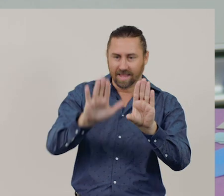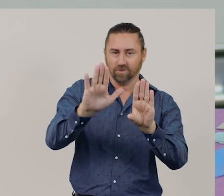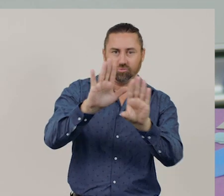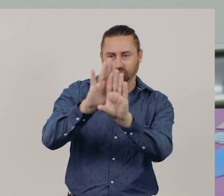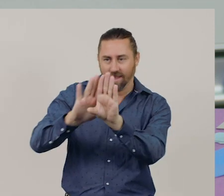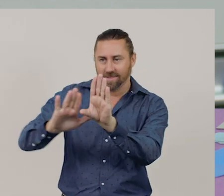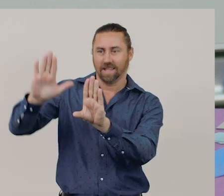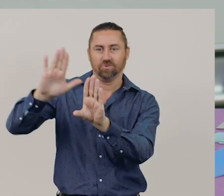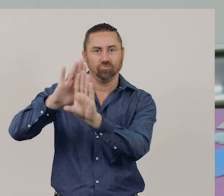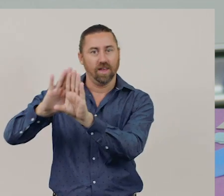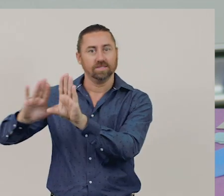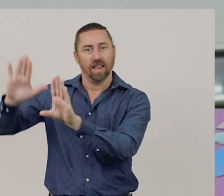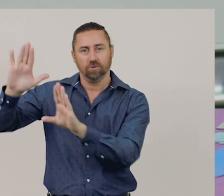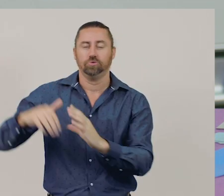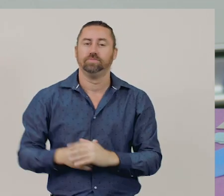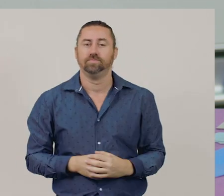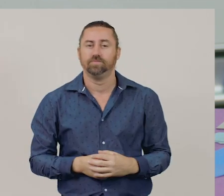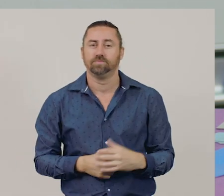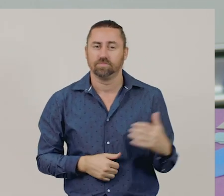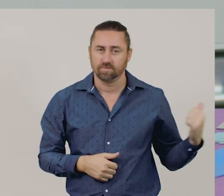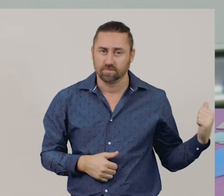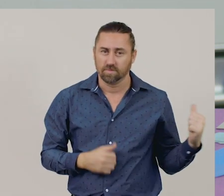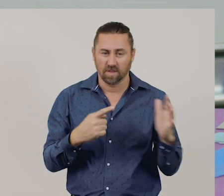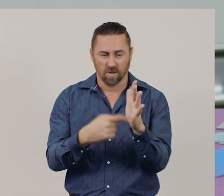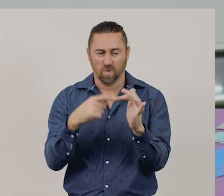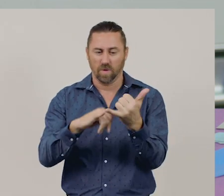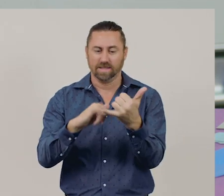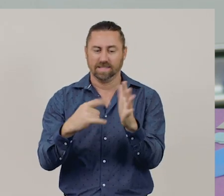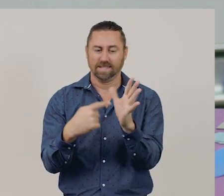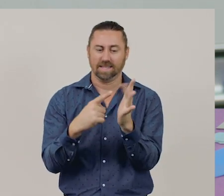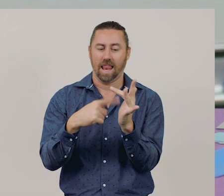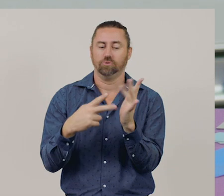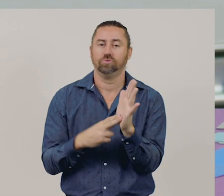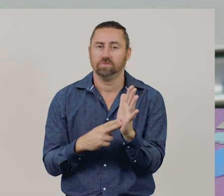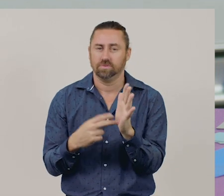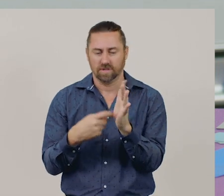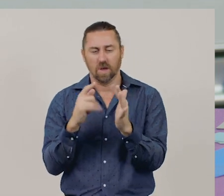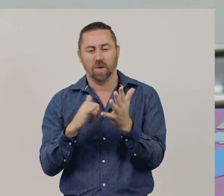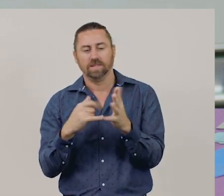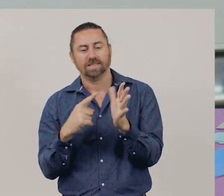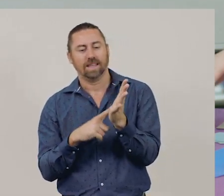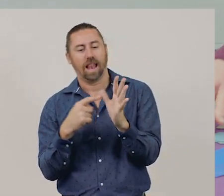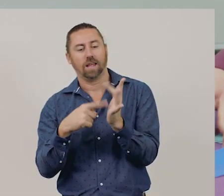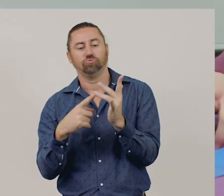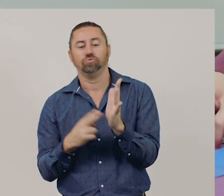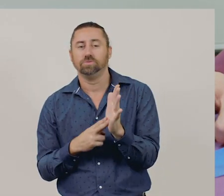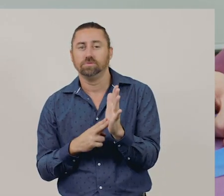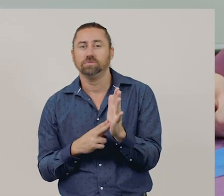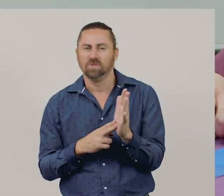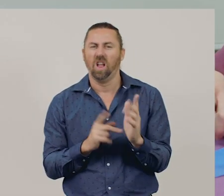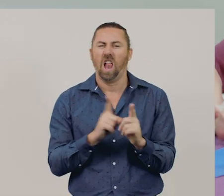into new positions. We can call a hexagon a tessellation. Tessellations may